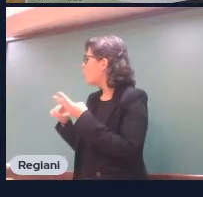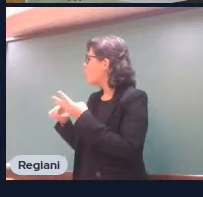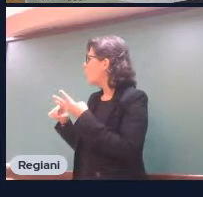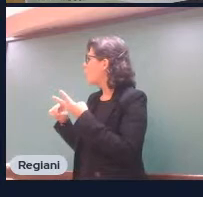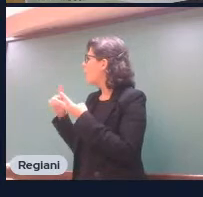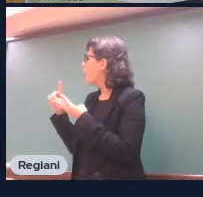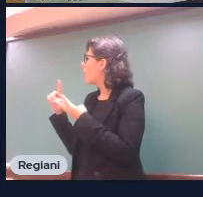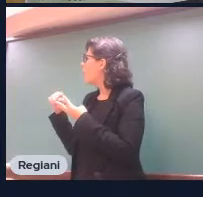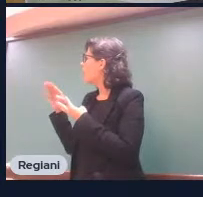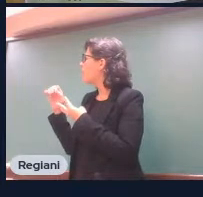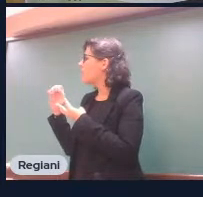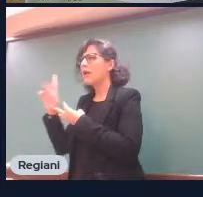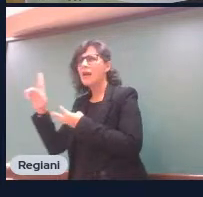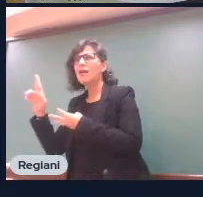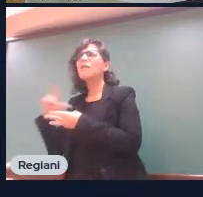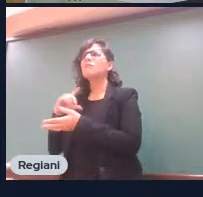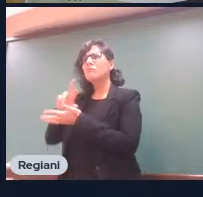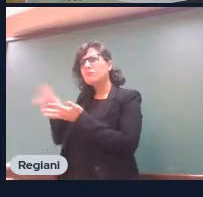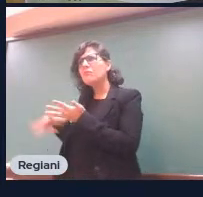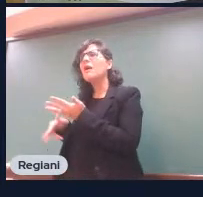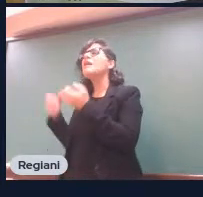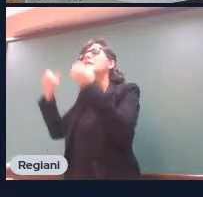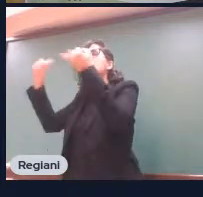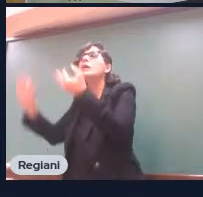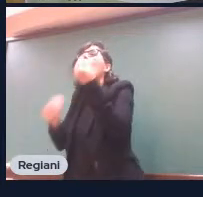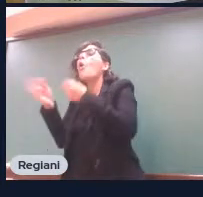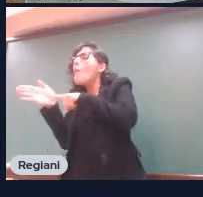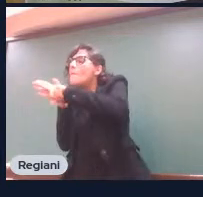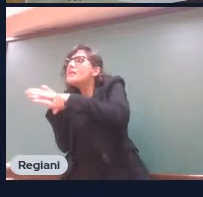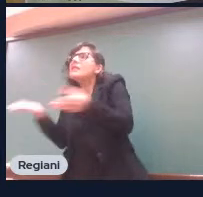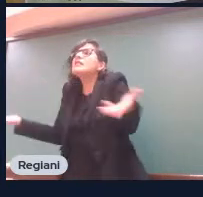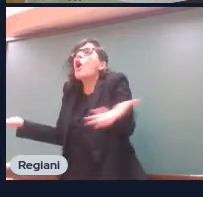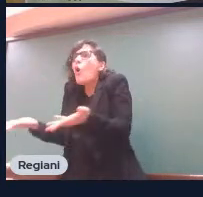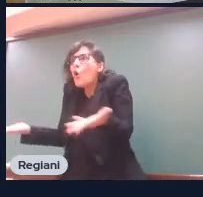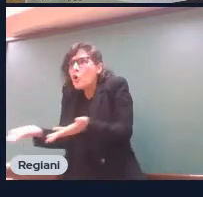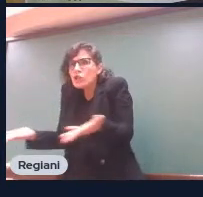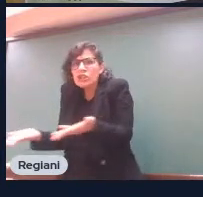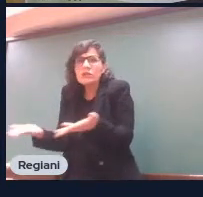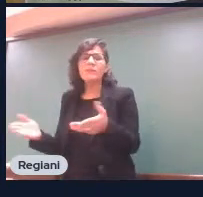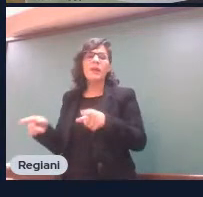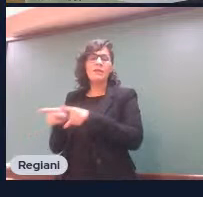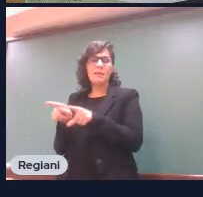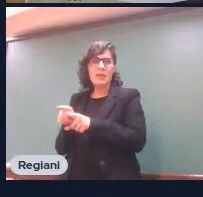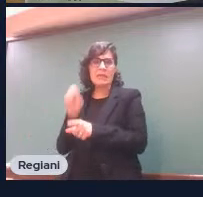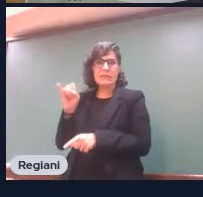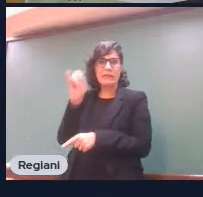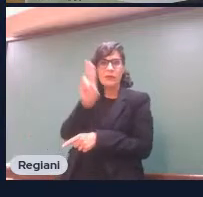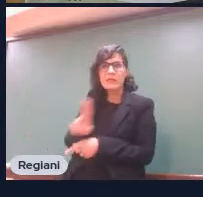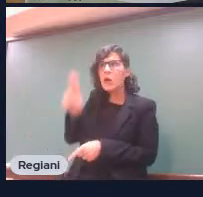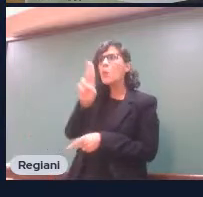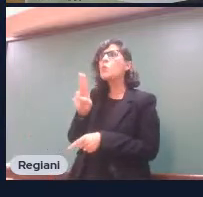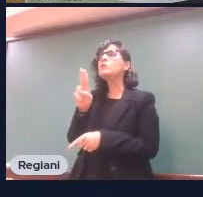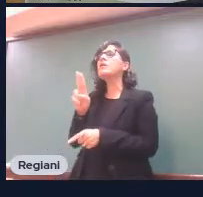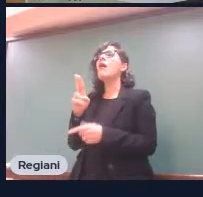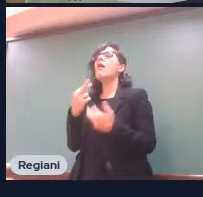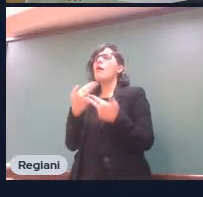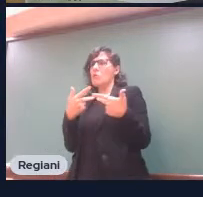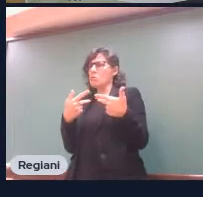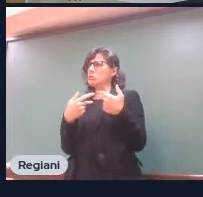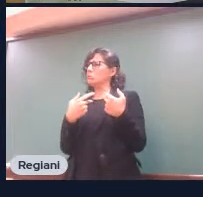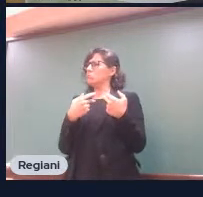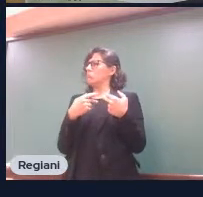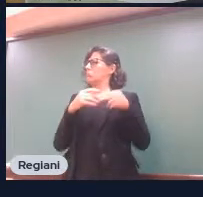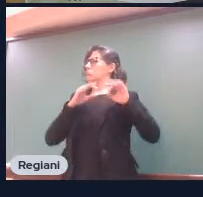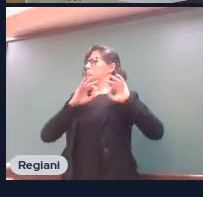that field, how to do dictionary research today. And if you use very fancy stuff like eye